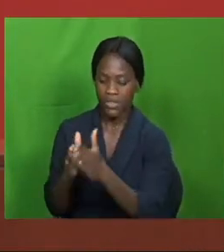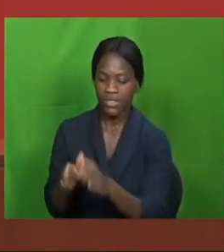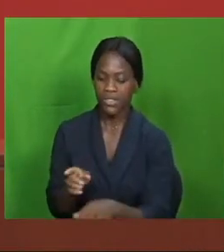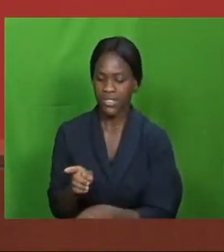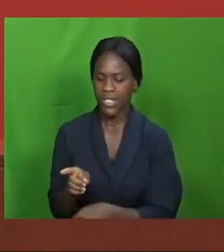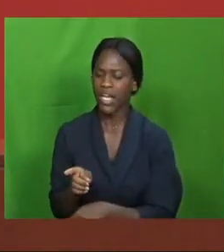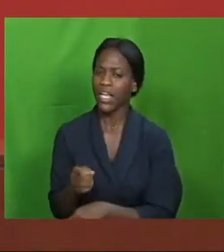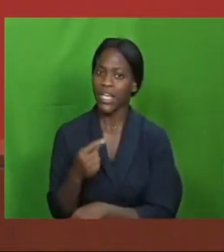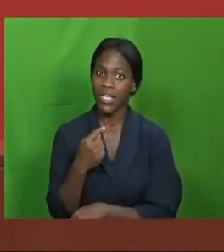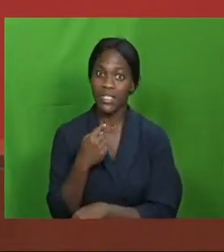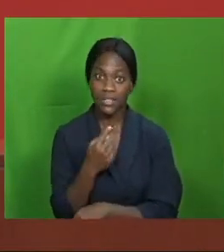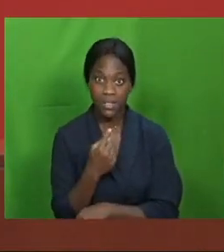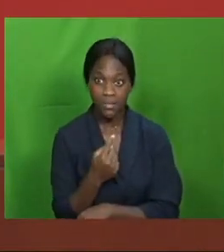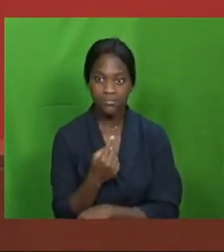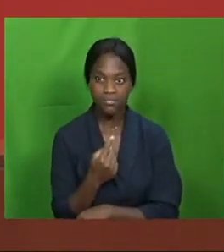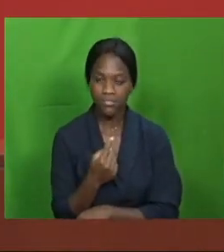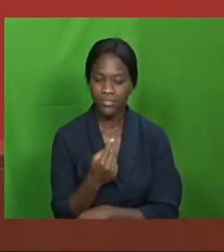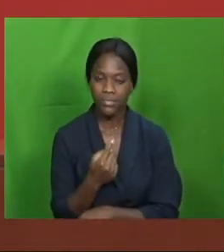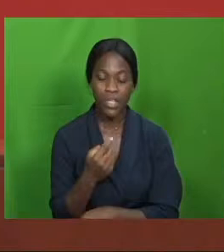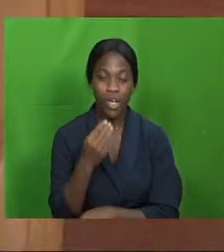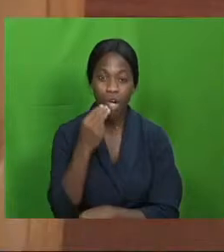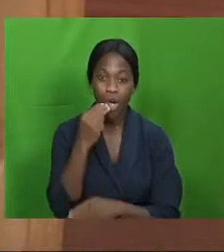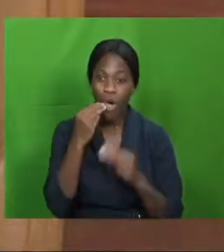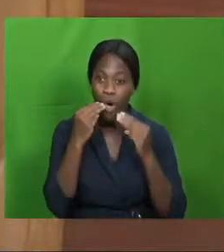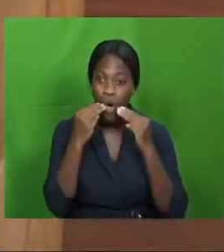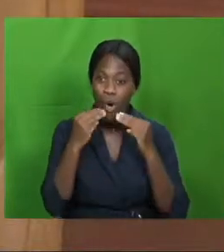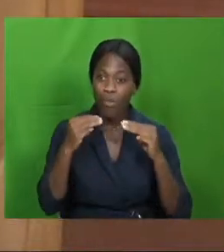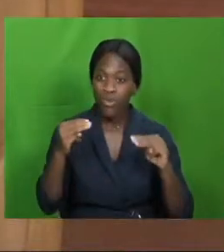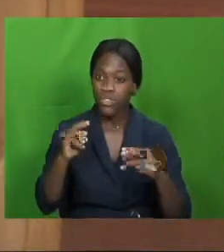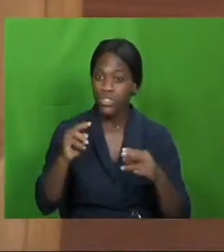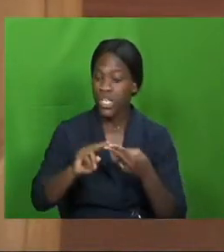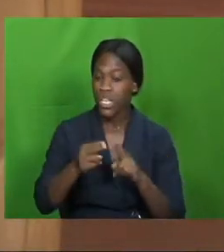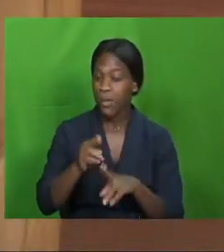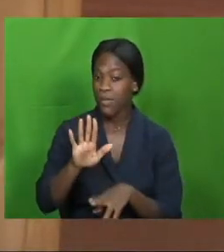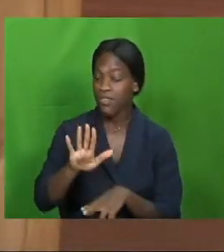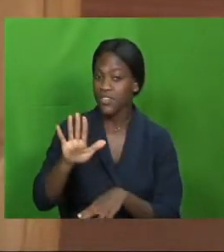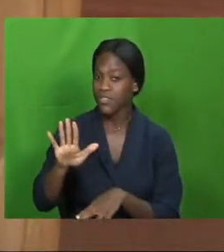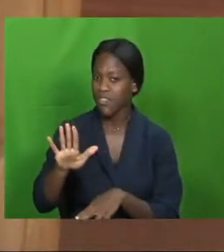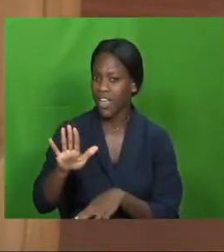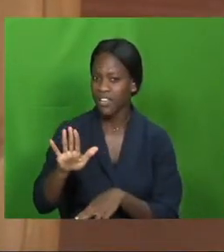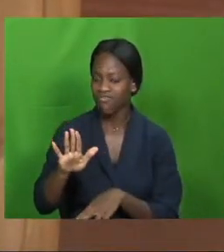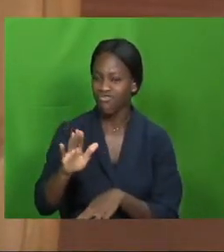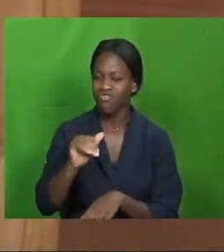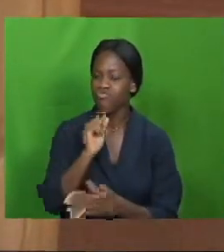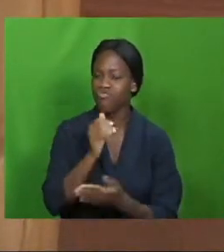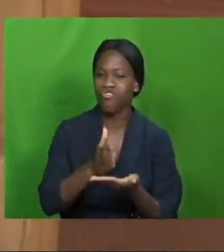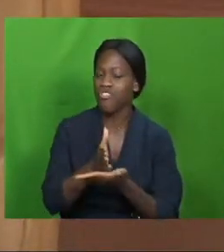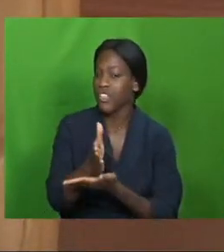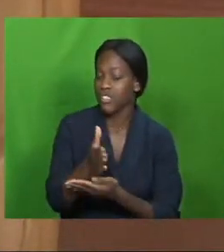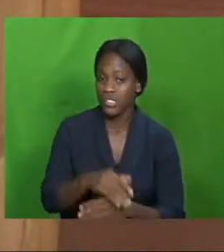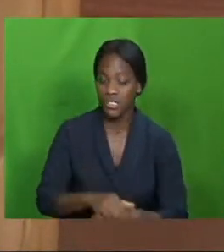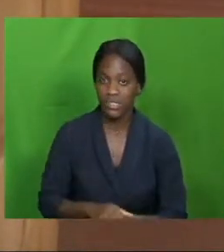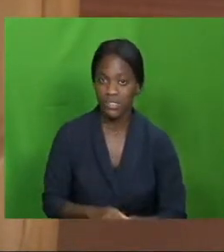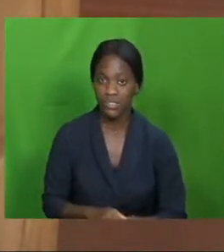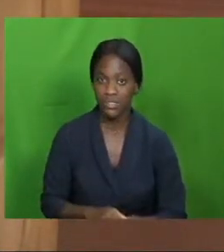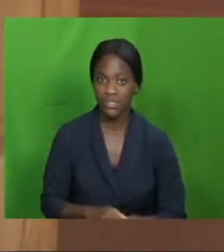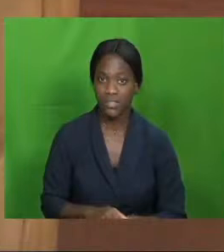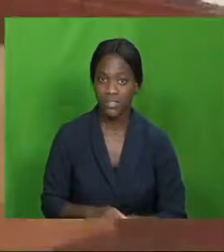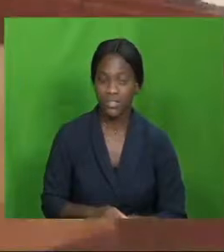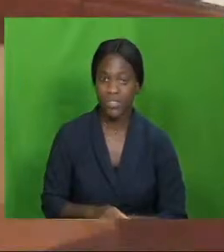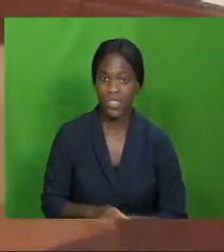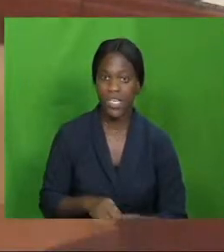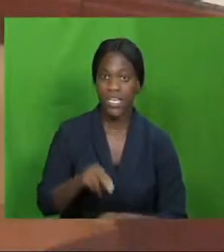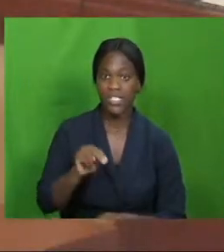forcefully that the motion listed as number 55 on the order paper is incompetent and ought to have been laid